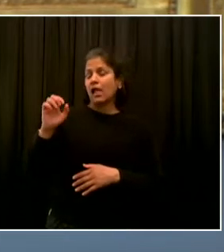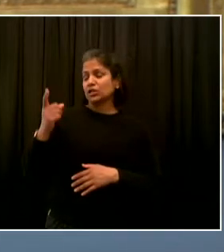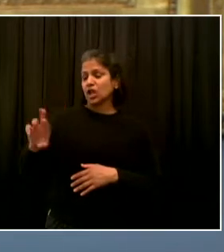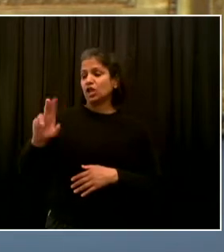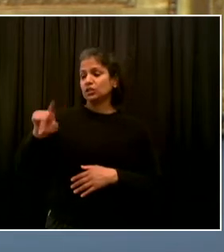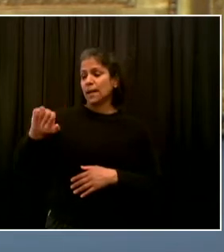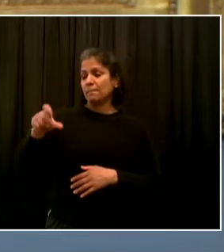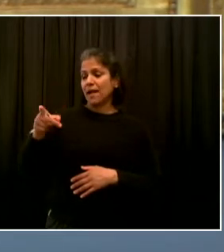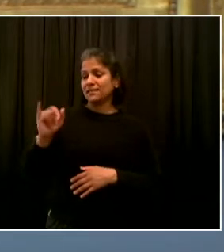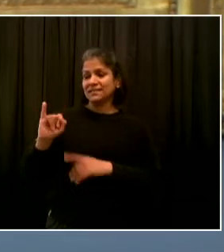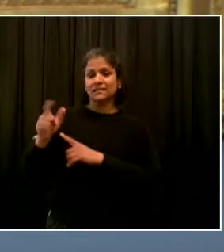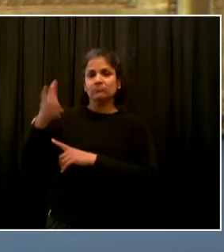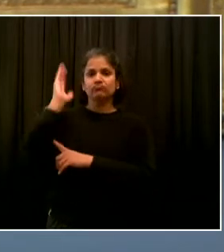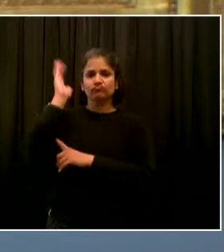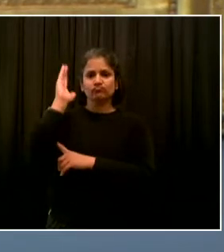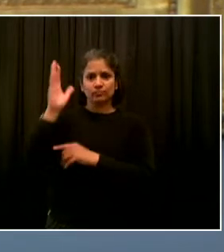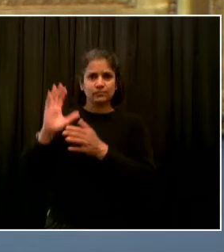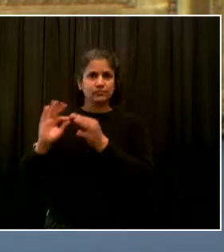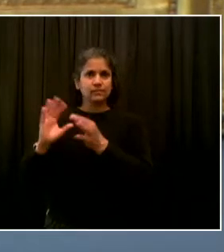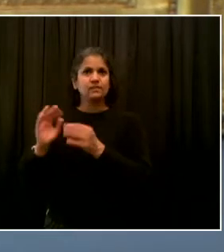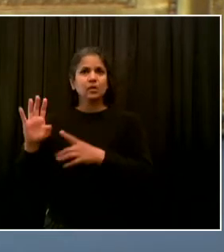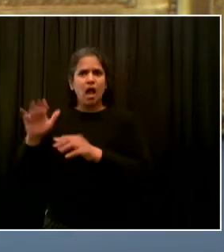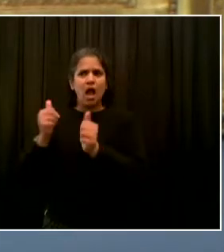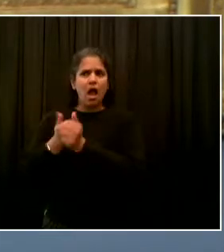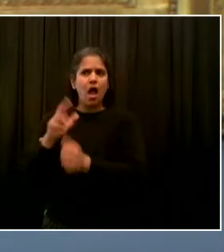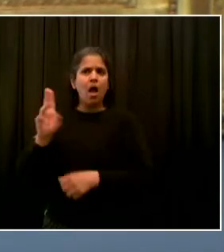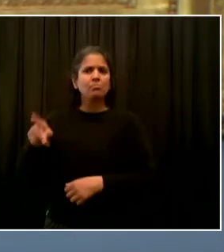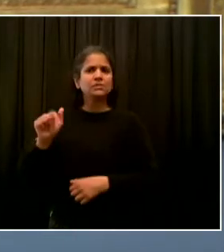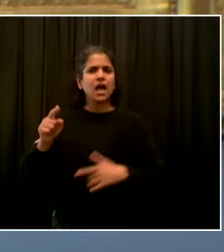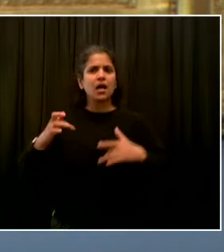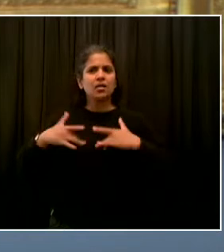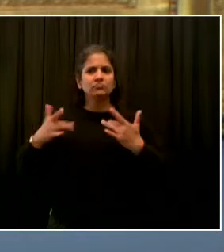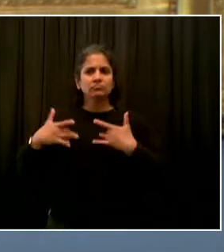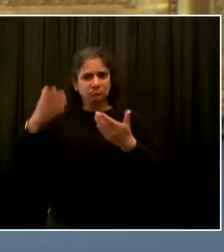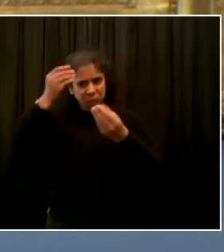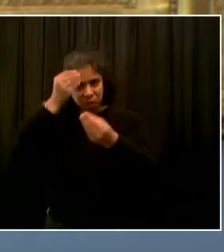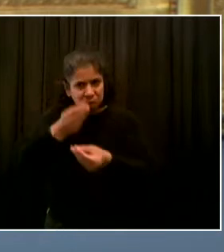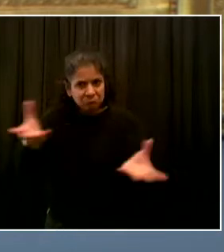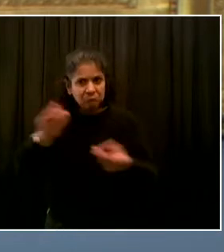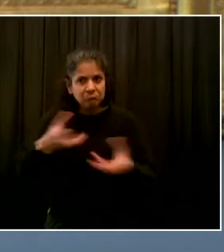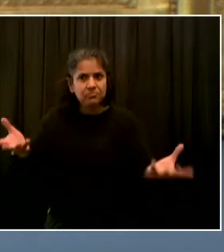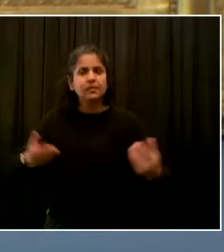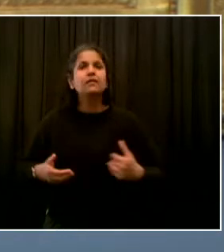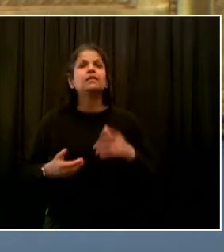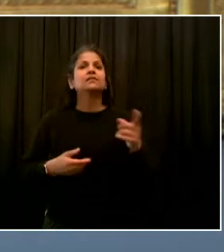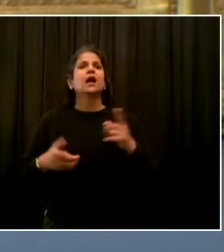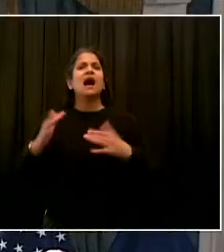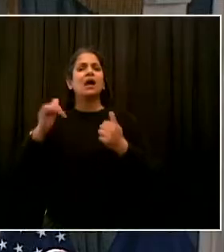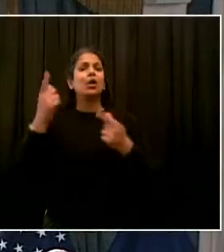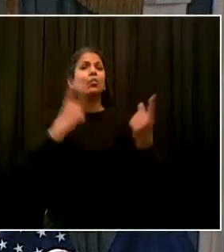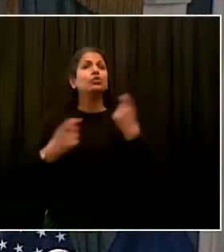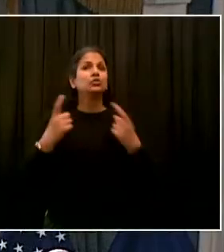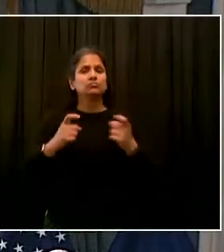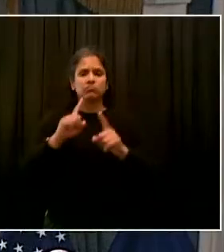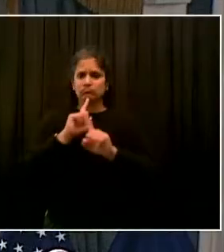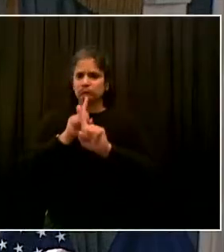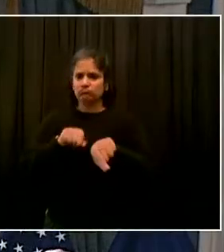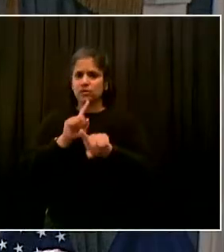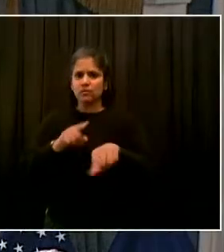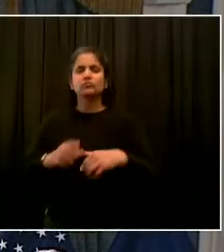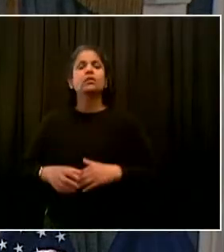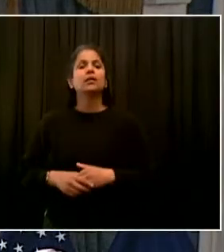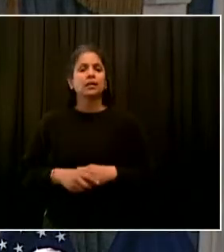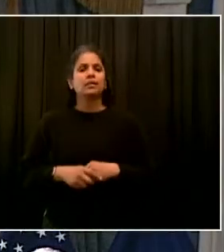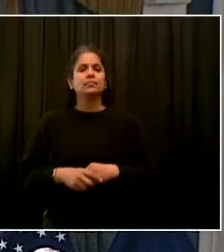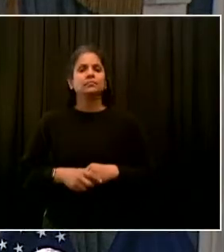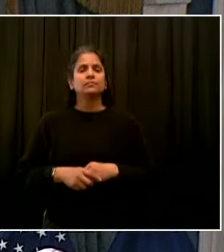where we are and some of the initiatives we're doing around COVID, and then we'll answer any questions after everyone speaks. Let me have my mask before they